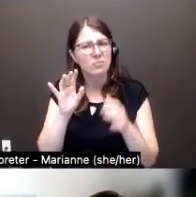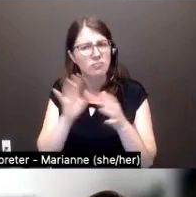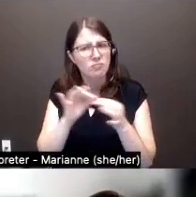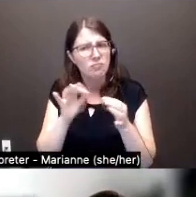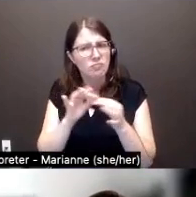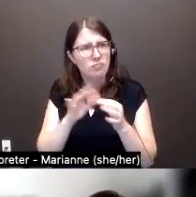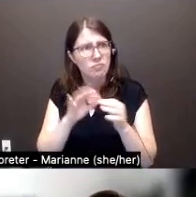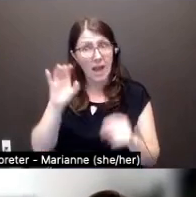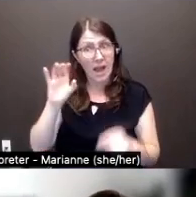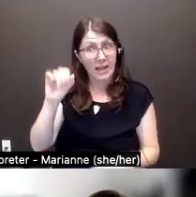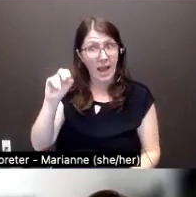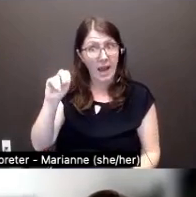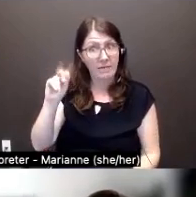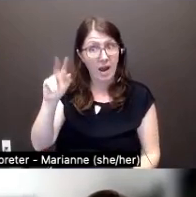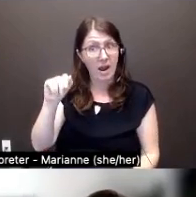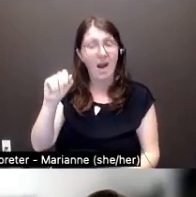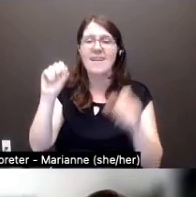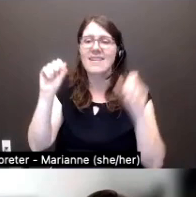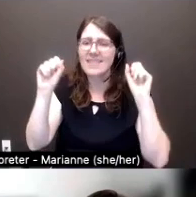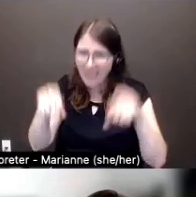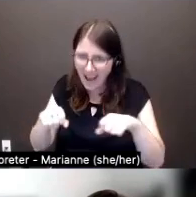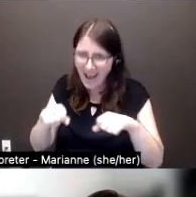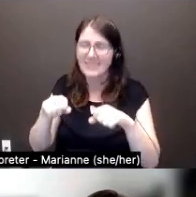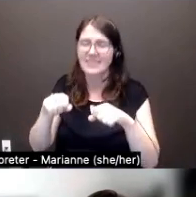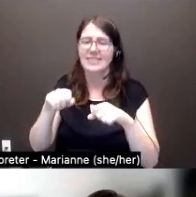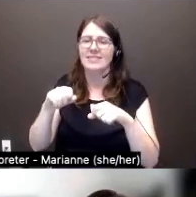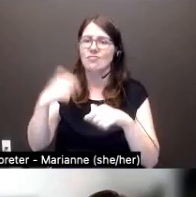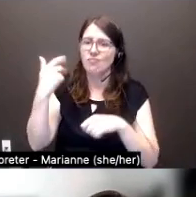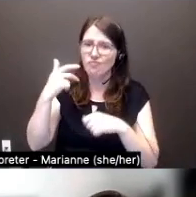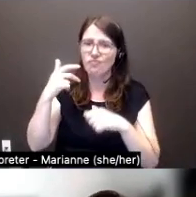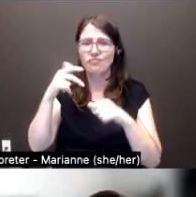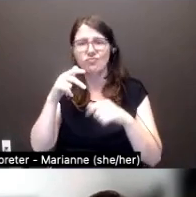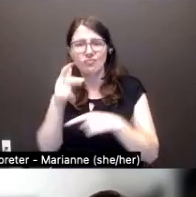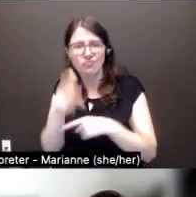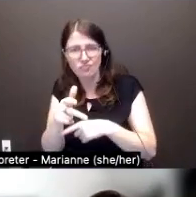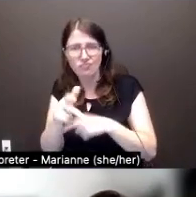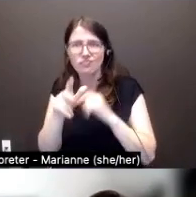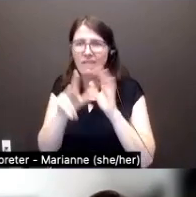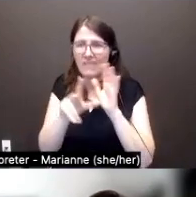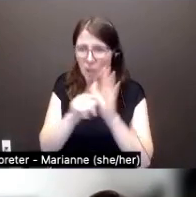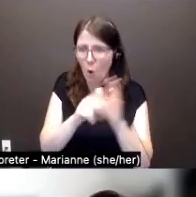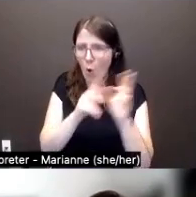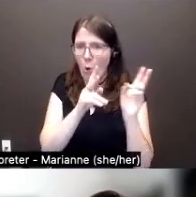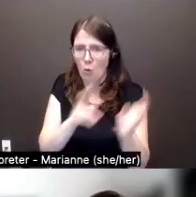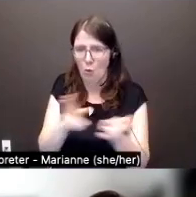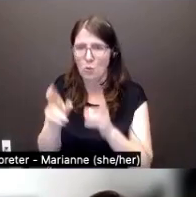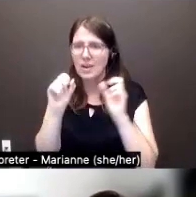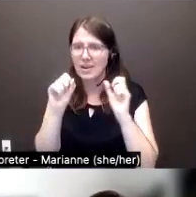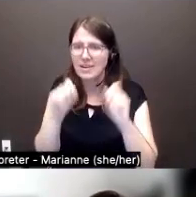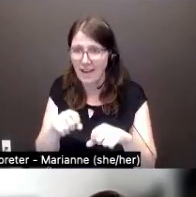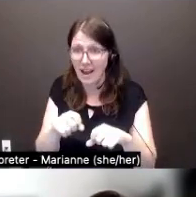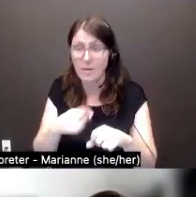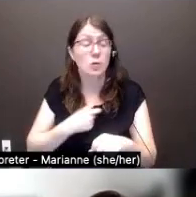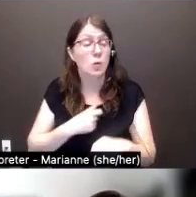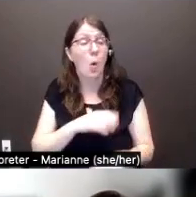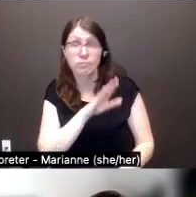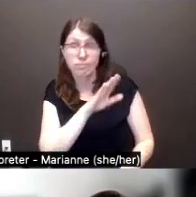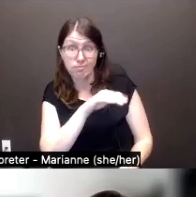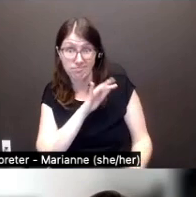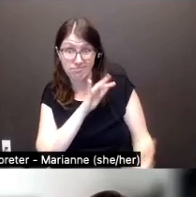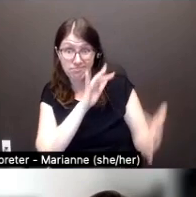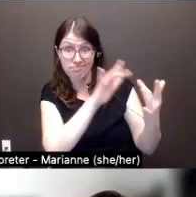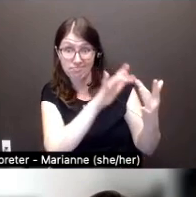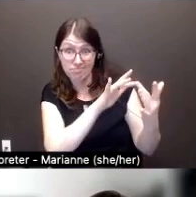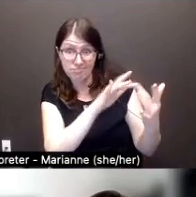videos. So I did reach out to her and told her my idea, that I was thinking of doing